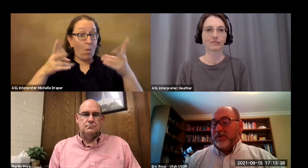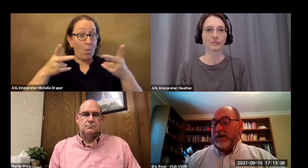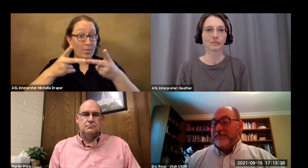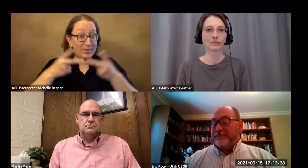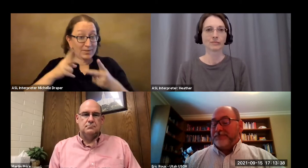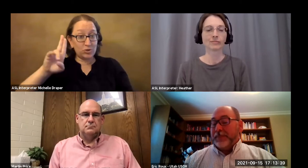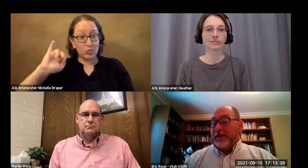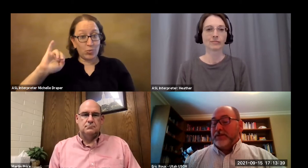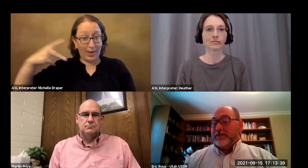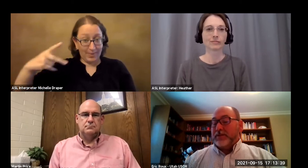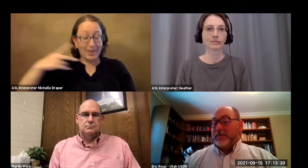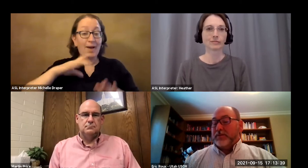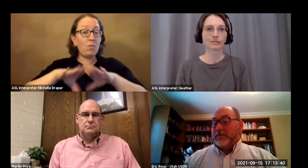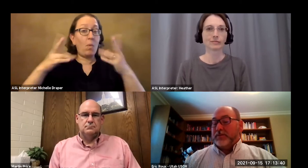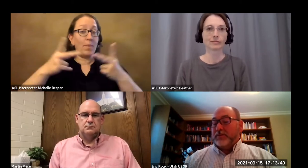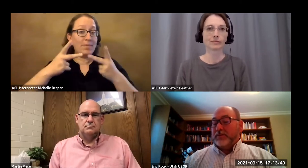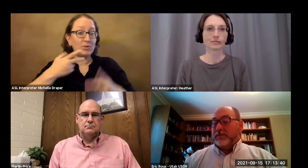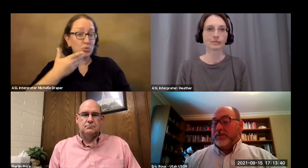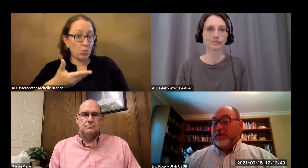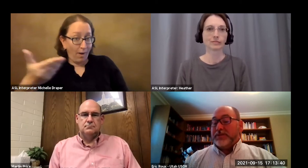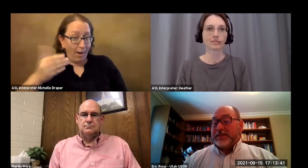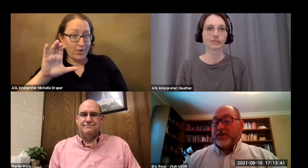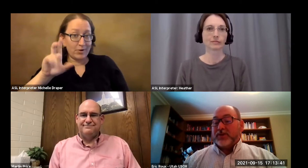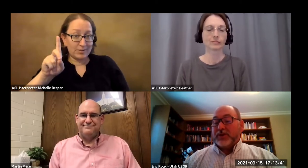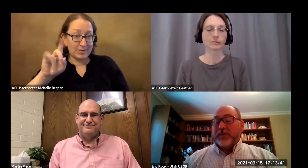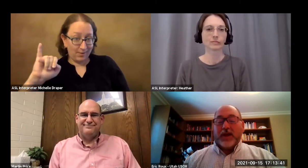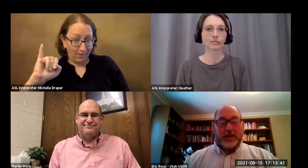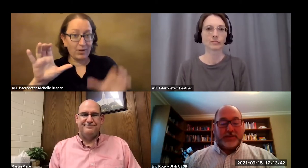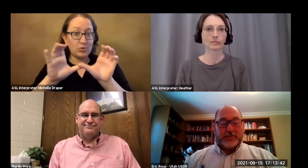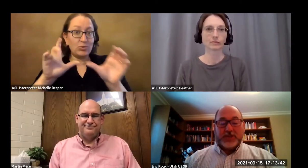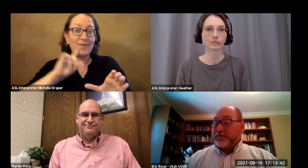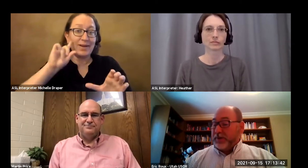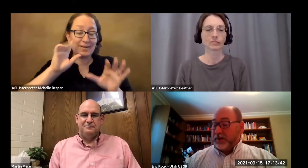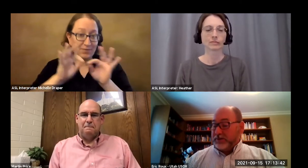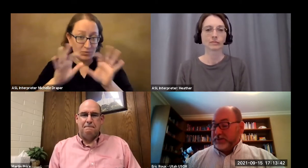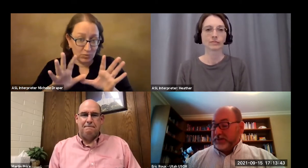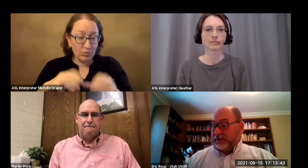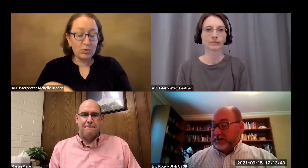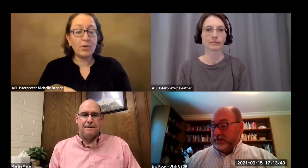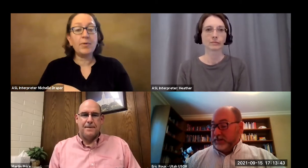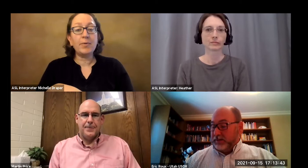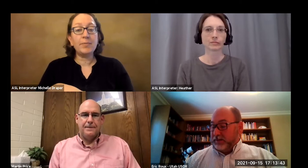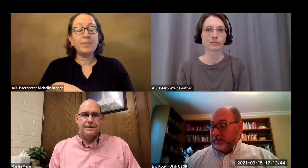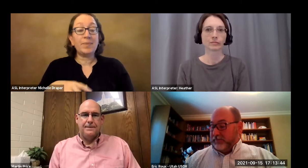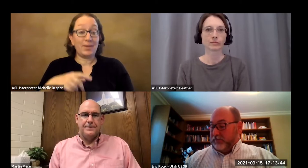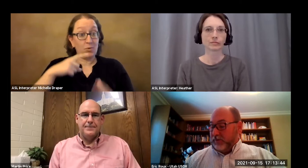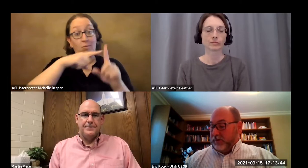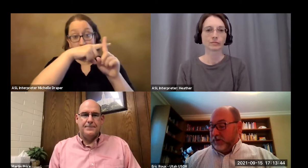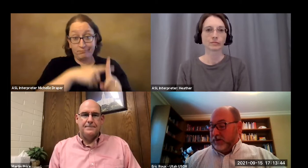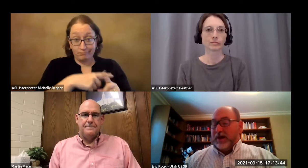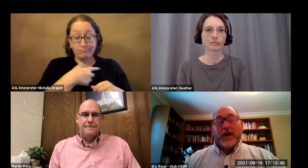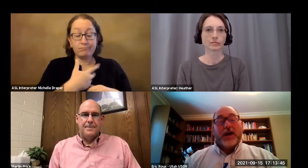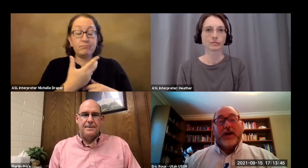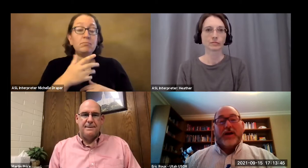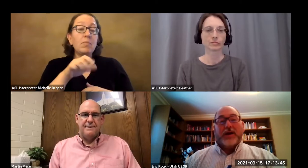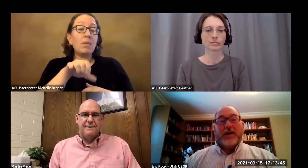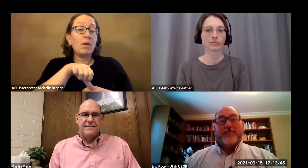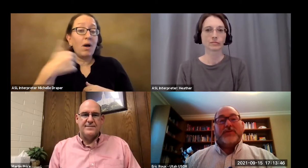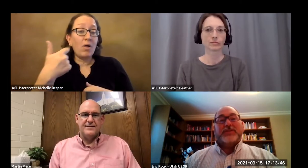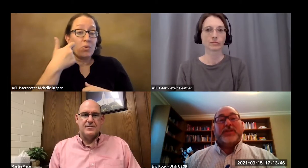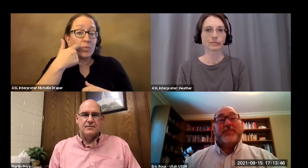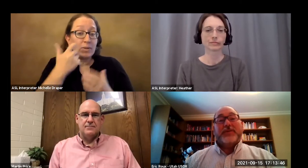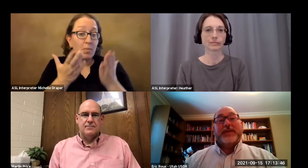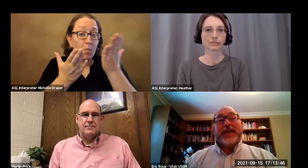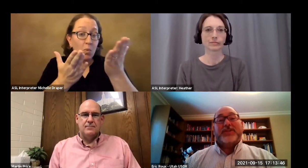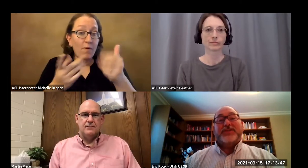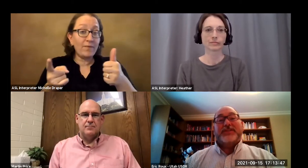UIP program. So those things are good. We also just posted for our